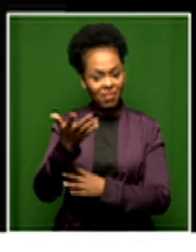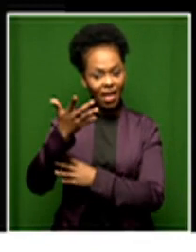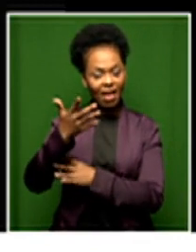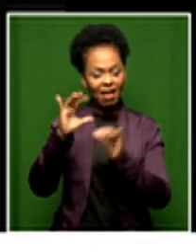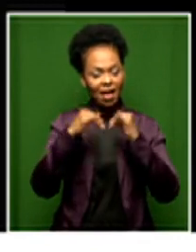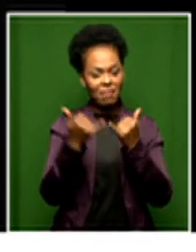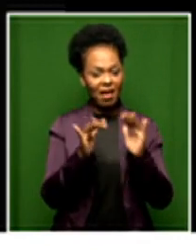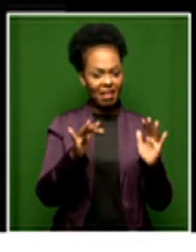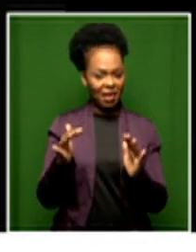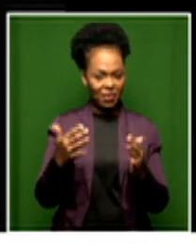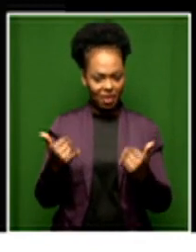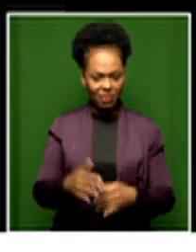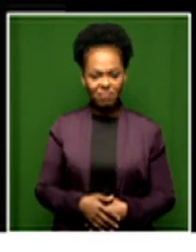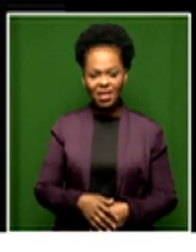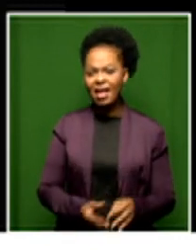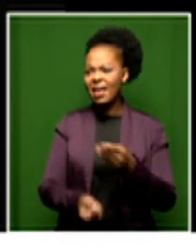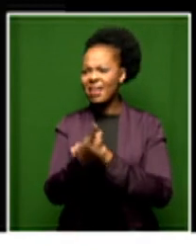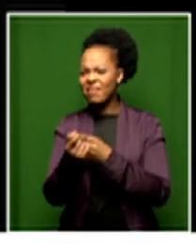of events do you cater for?